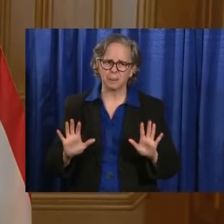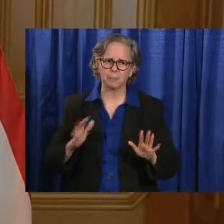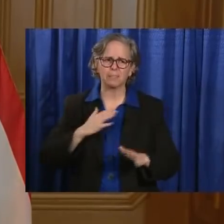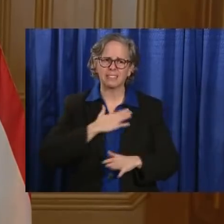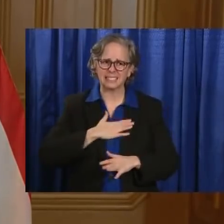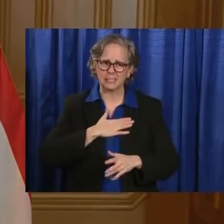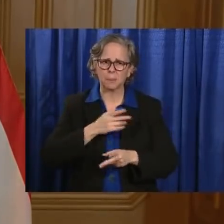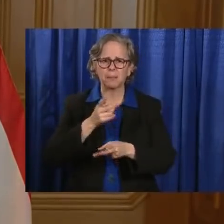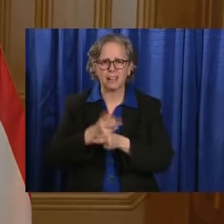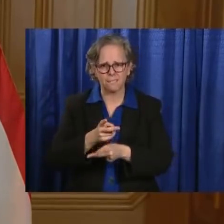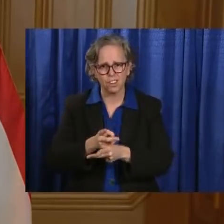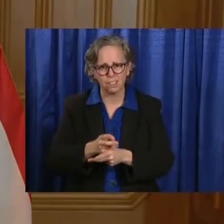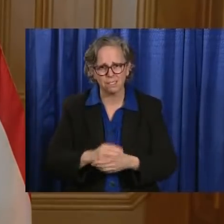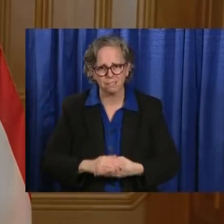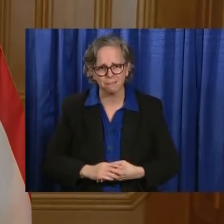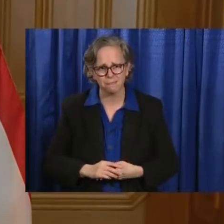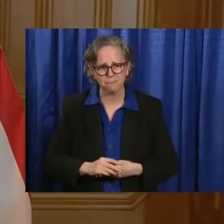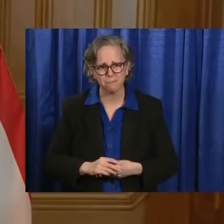careful.